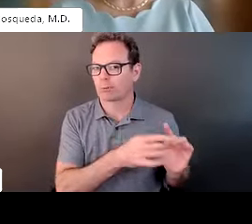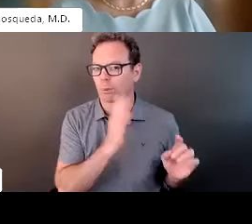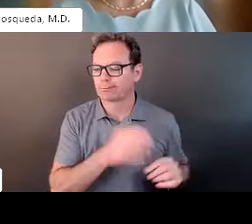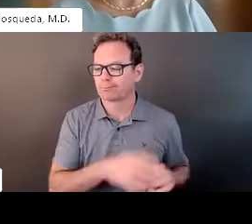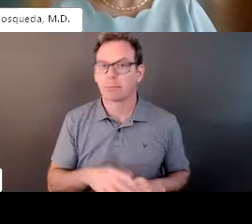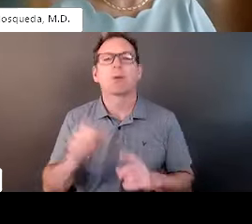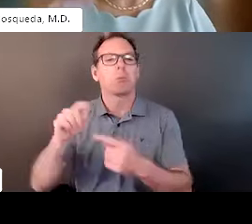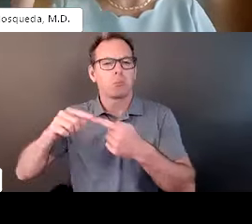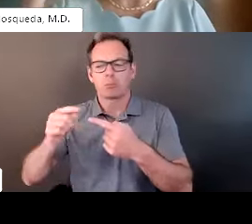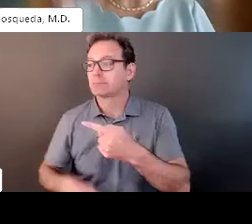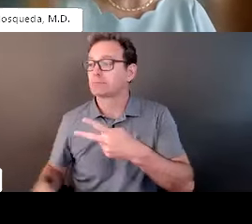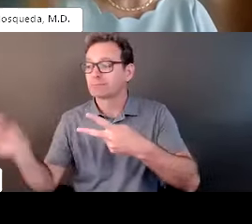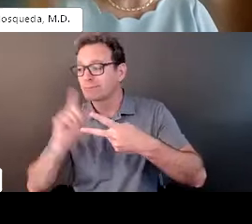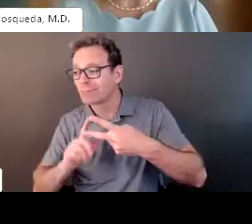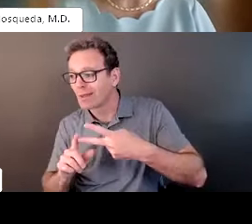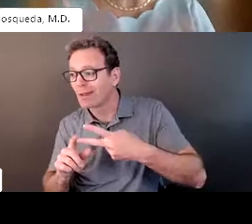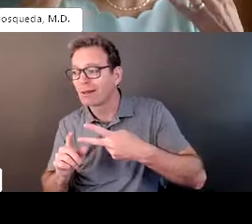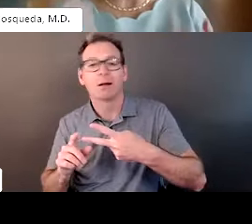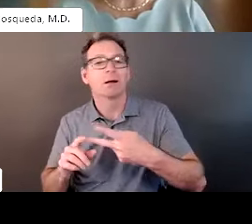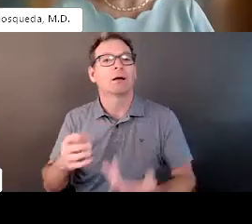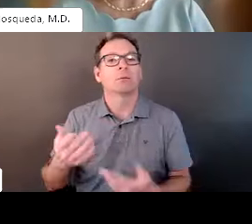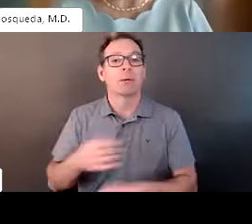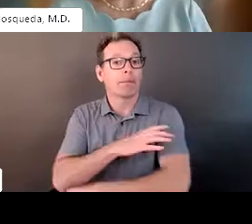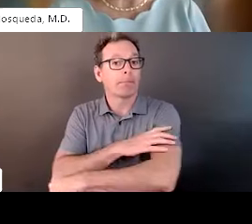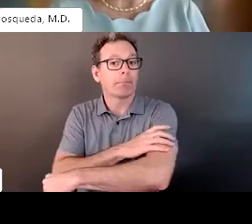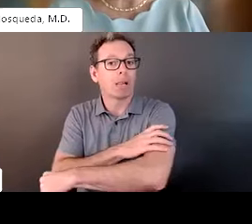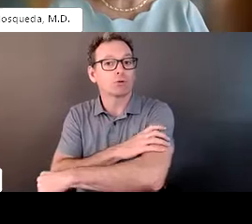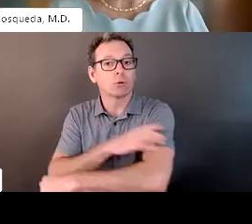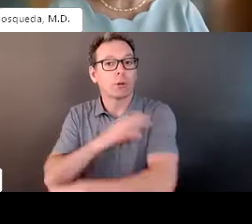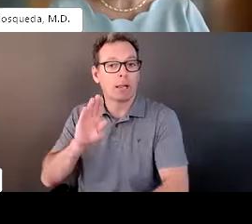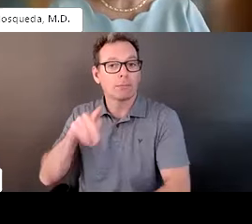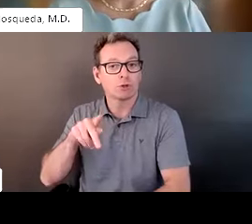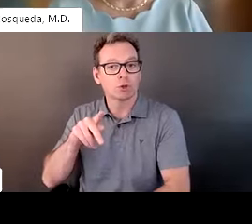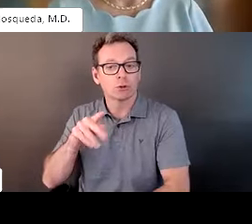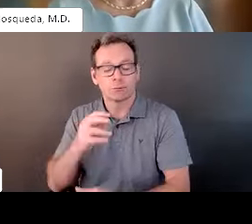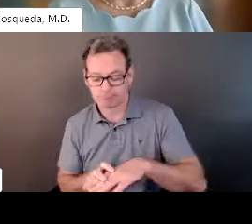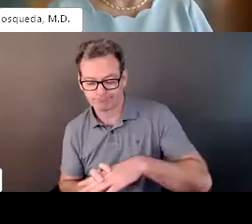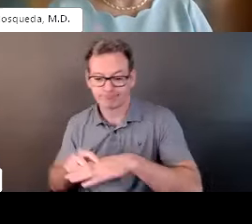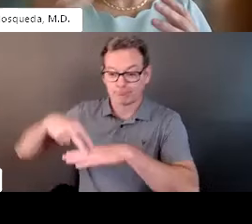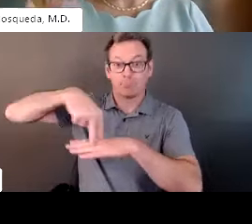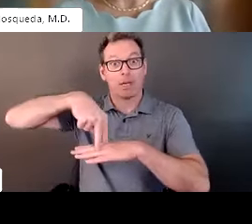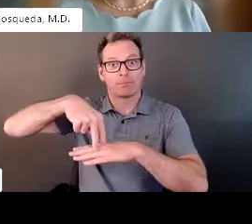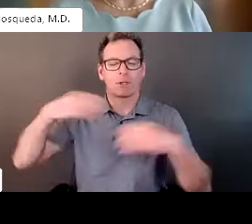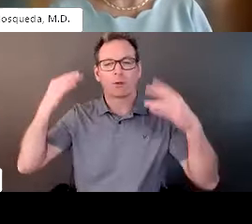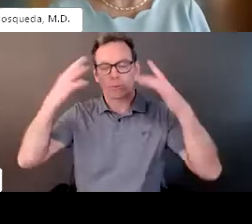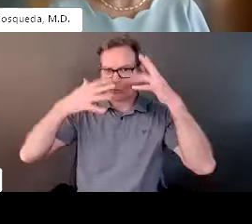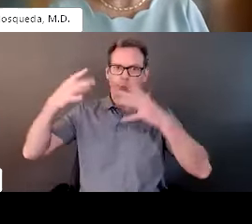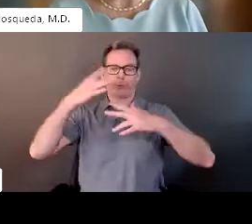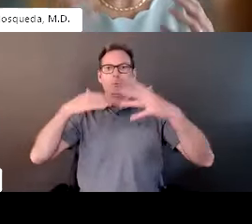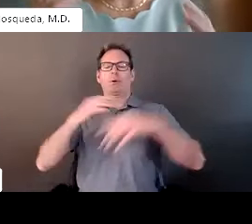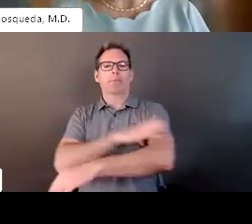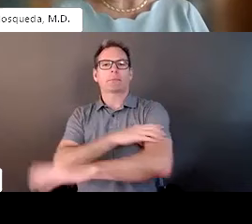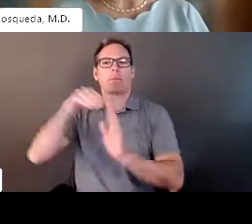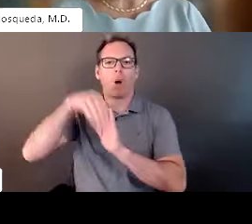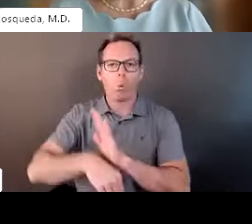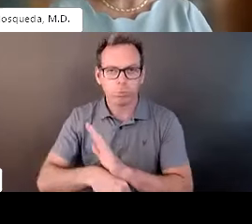other issues like your blood pressure might go down dramatically when you stand up. We're going to talk about